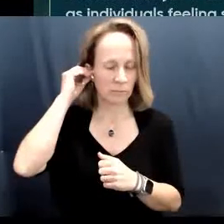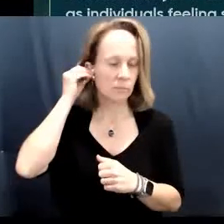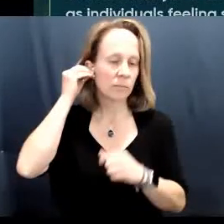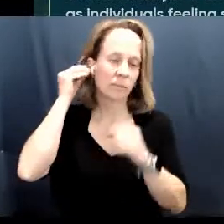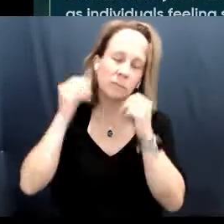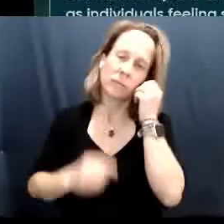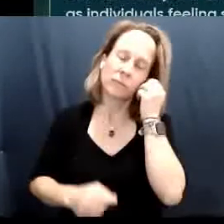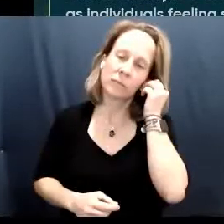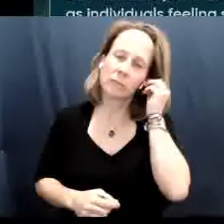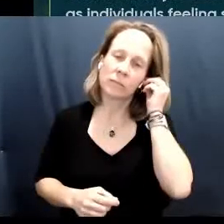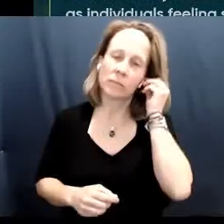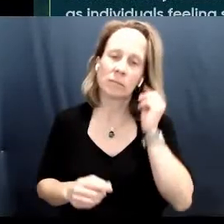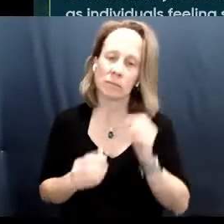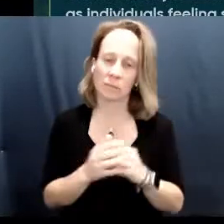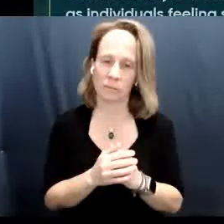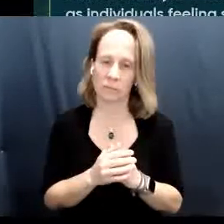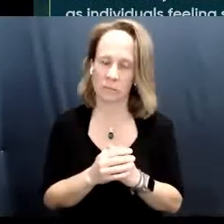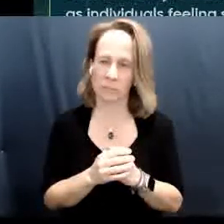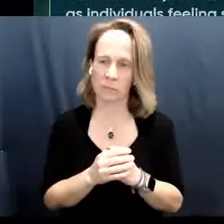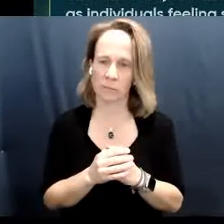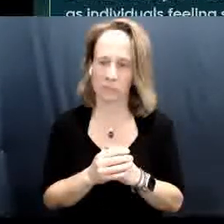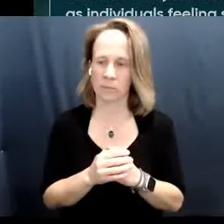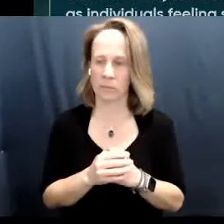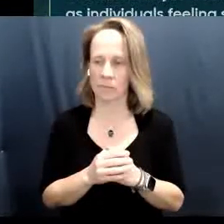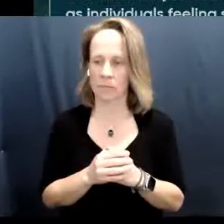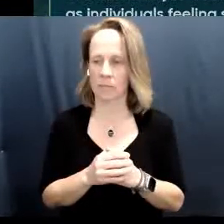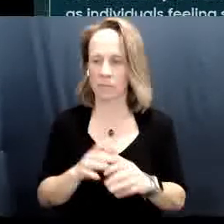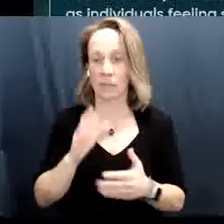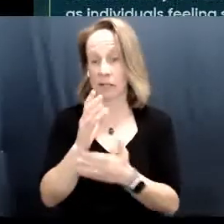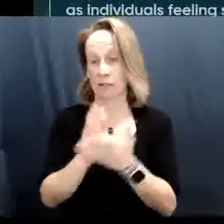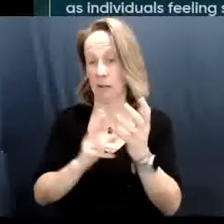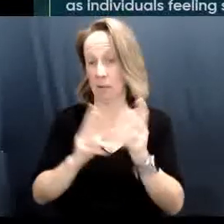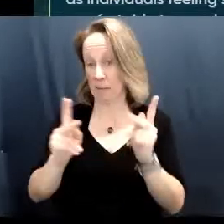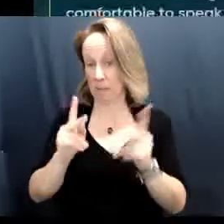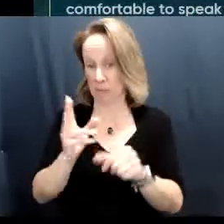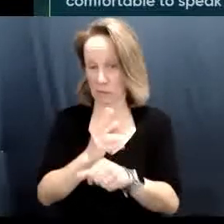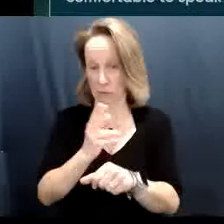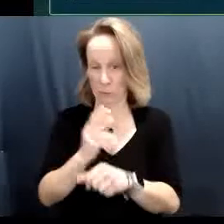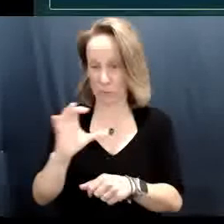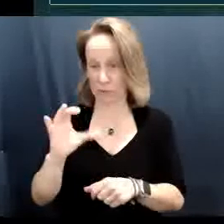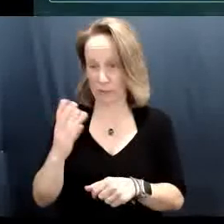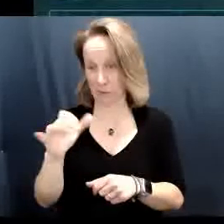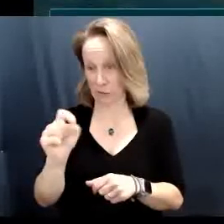Seeing some folks are using the chat box, so I'm going to read some of those answers too.